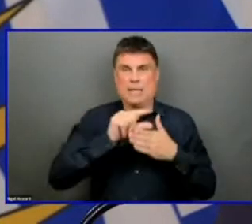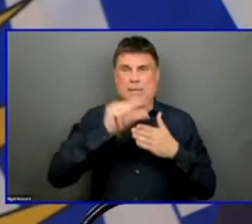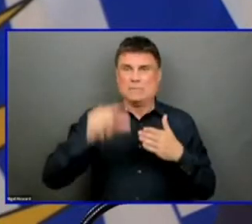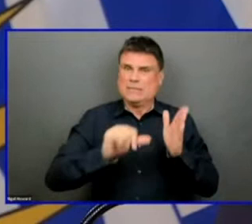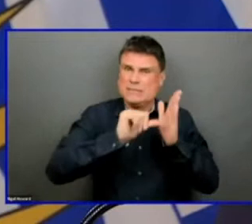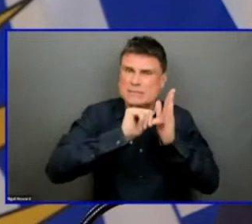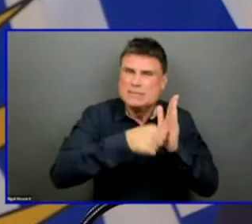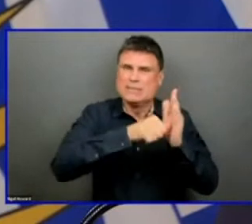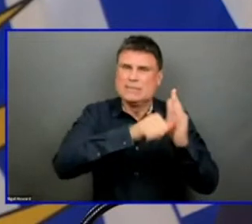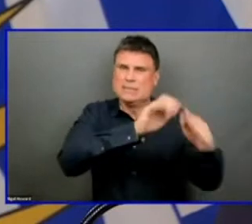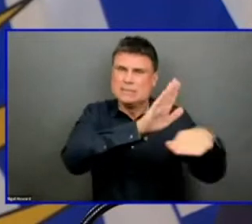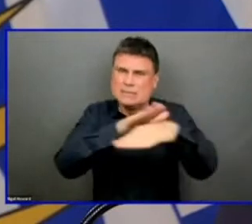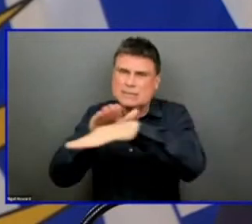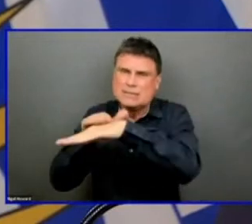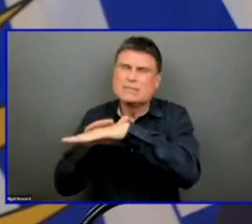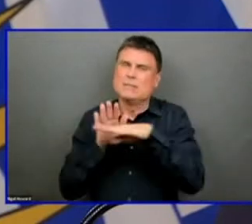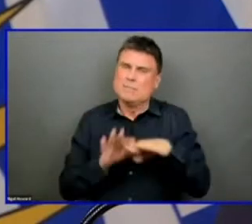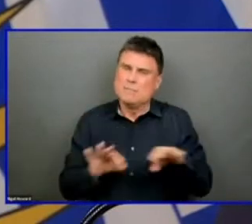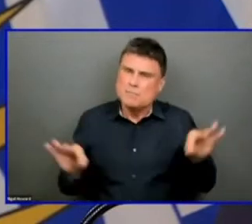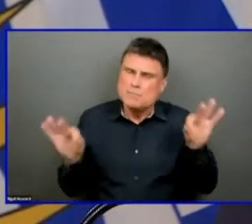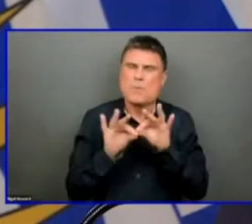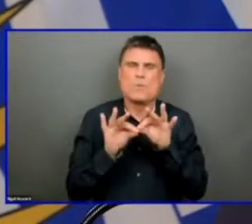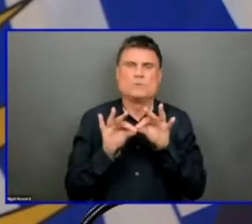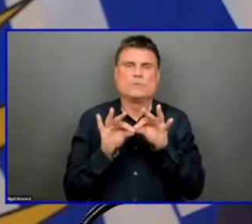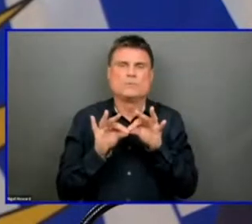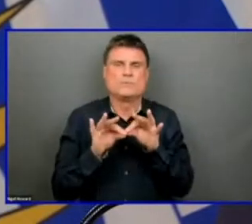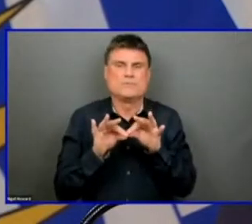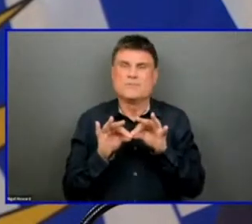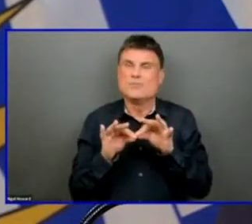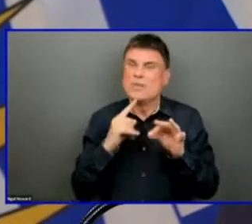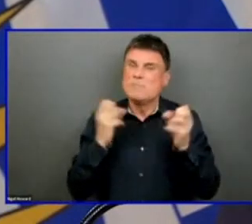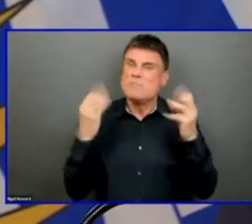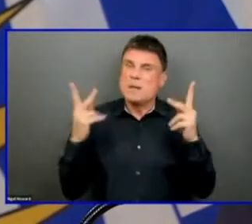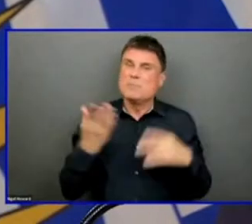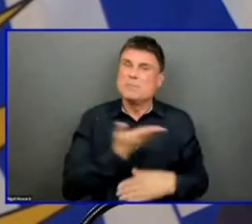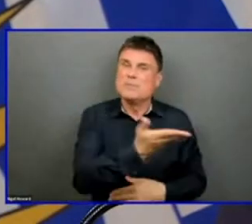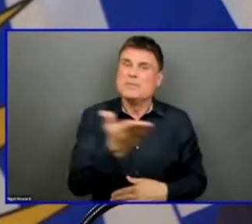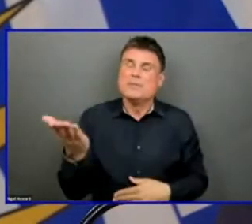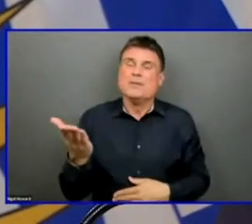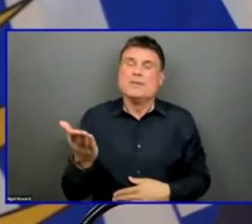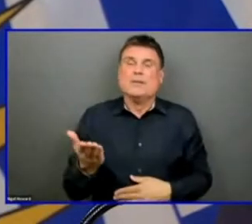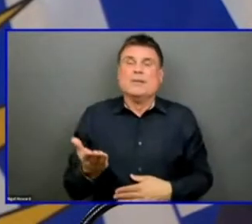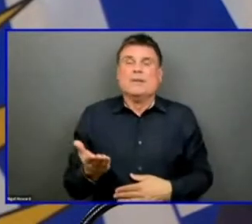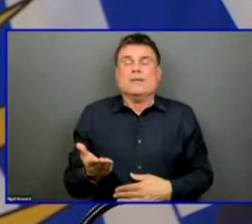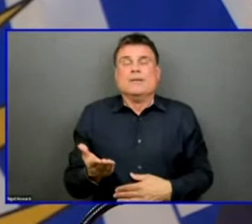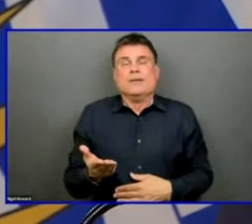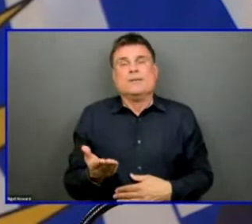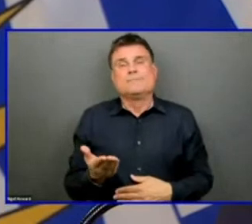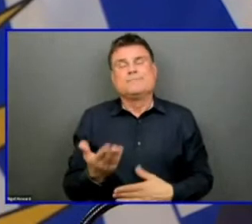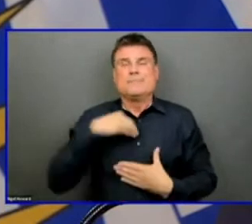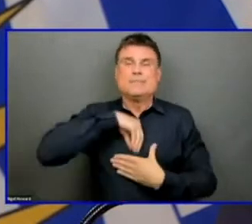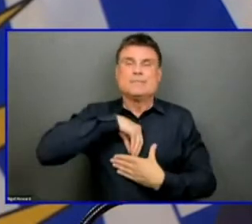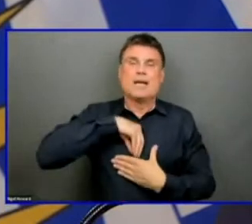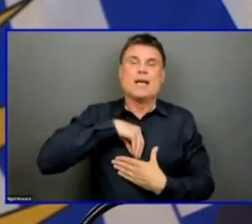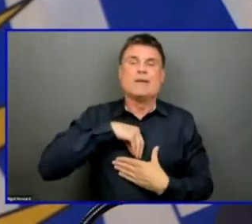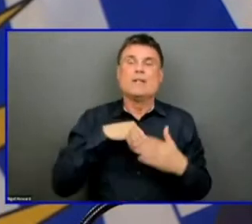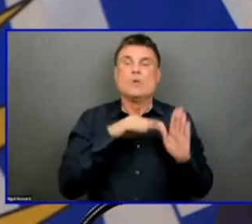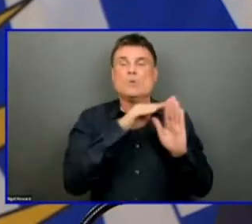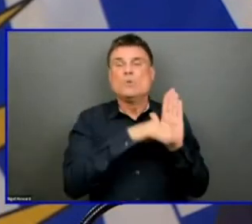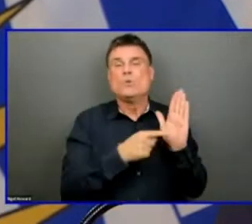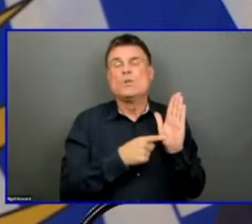a lot of the restrictions are on travel, as you mentioned, are advisories? What are you doing to signal the importance